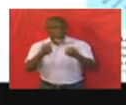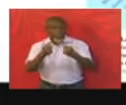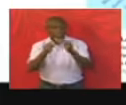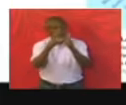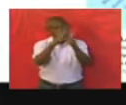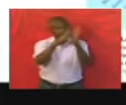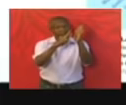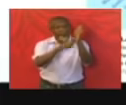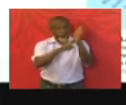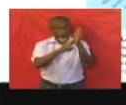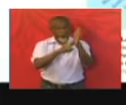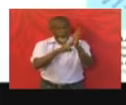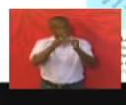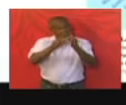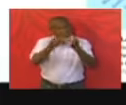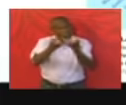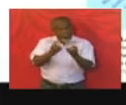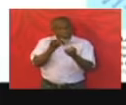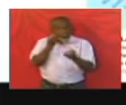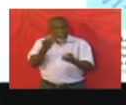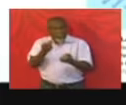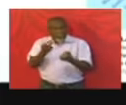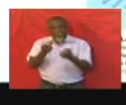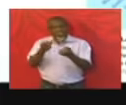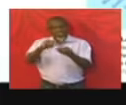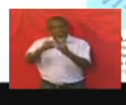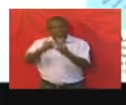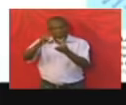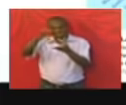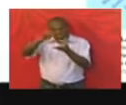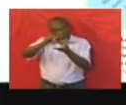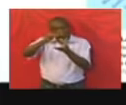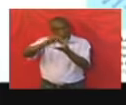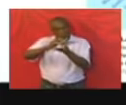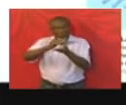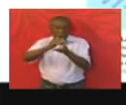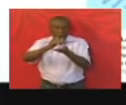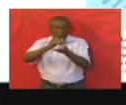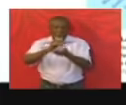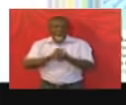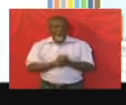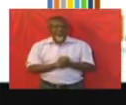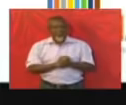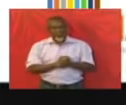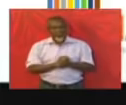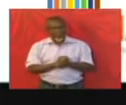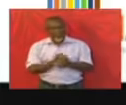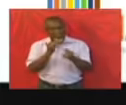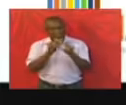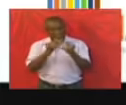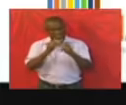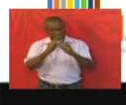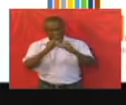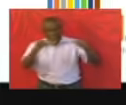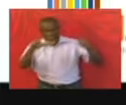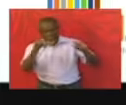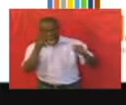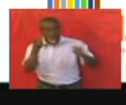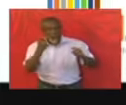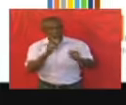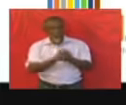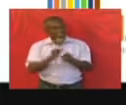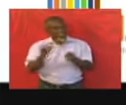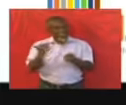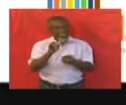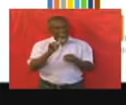to drive that number further downwards. And if we move to the last slide, we see that same information now